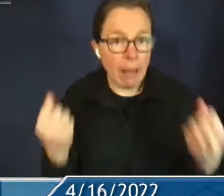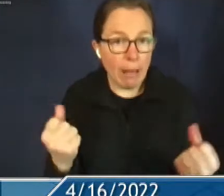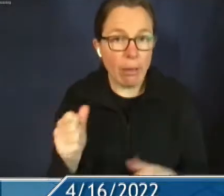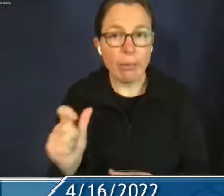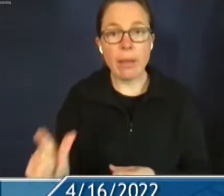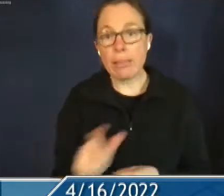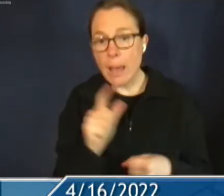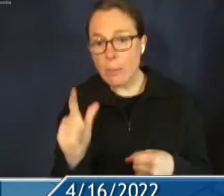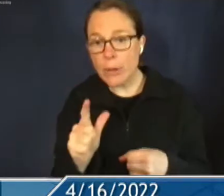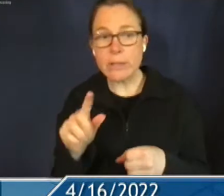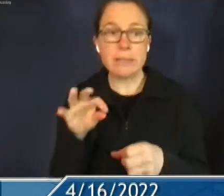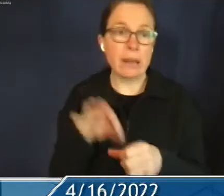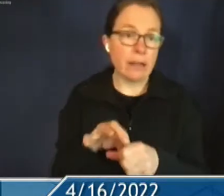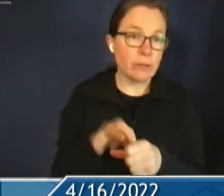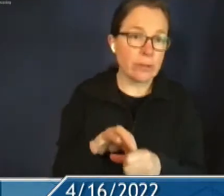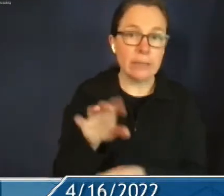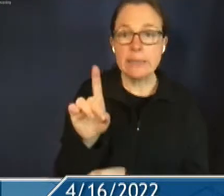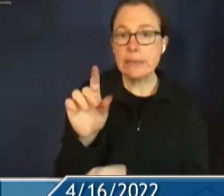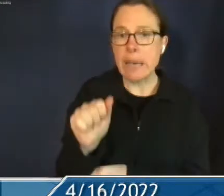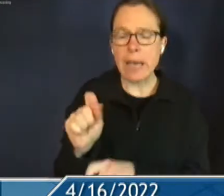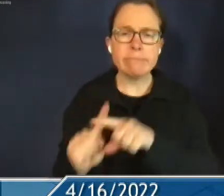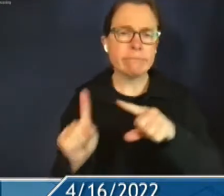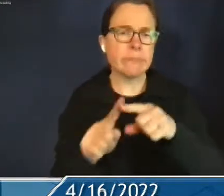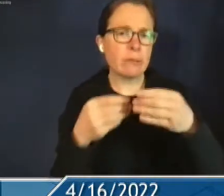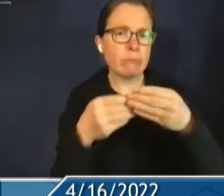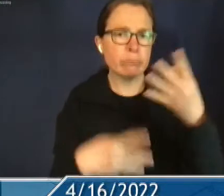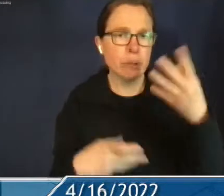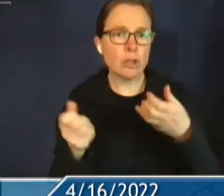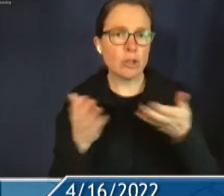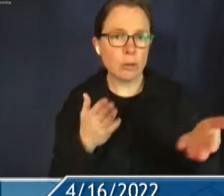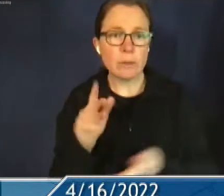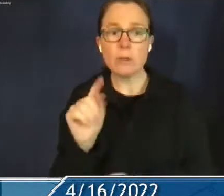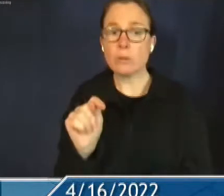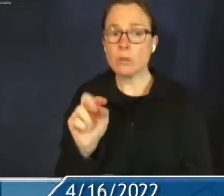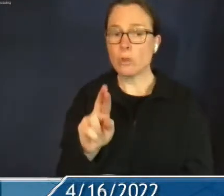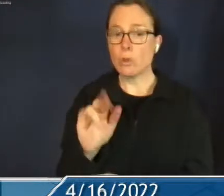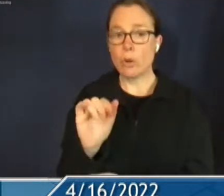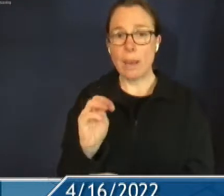district attorney, and other services. TriMet, of course, is our